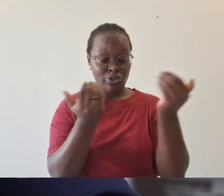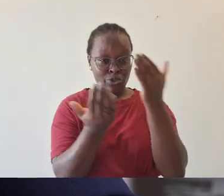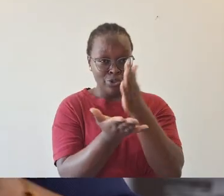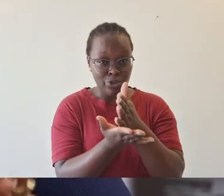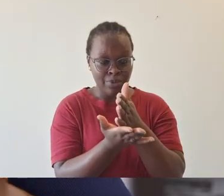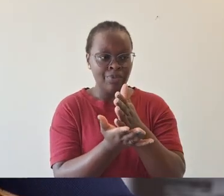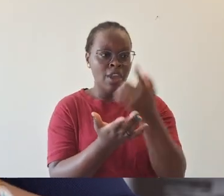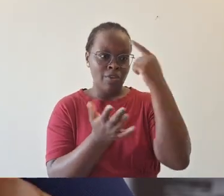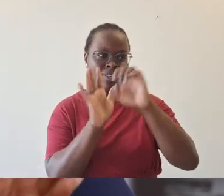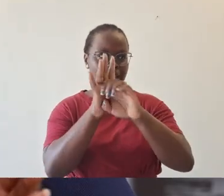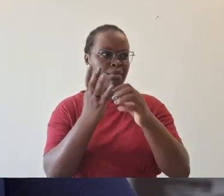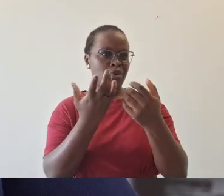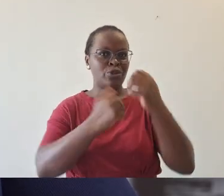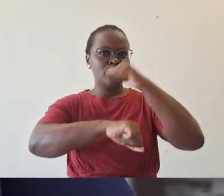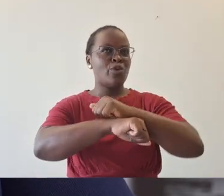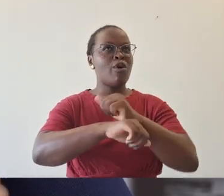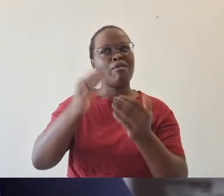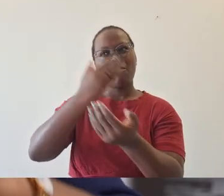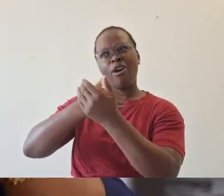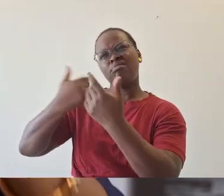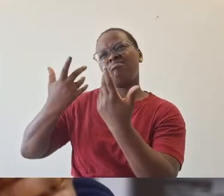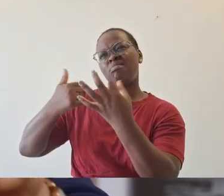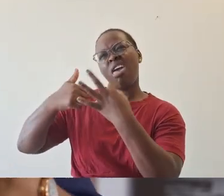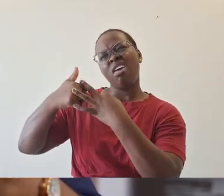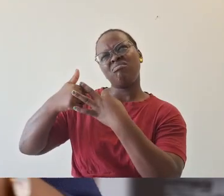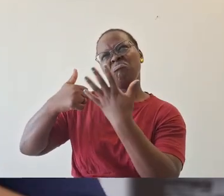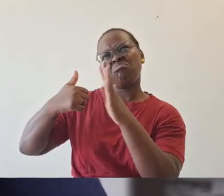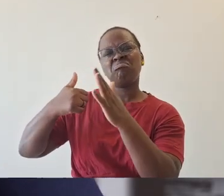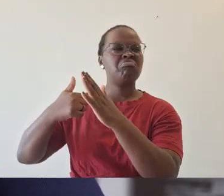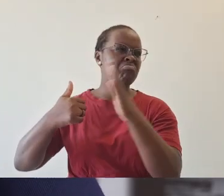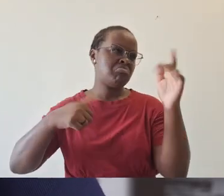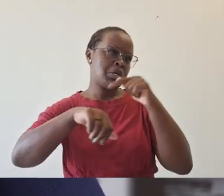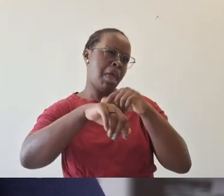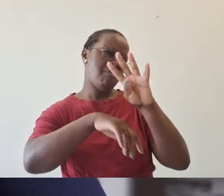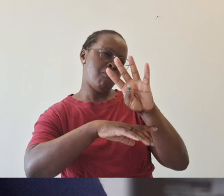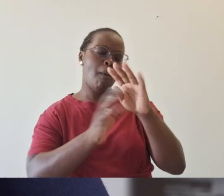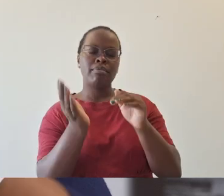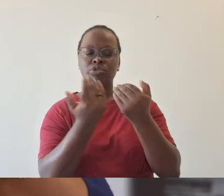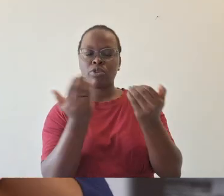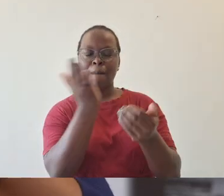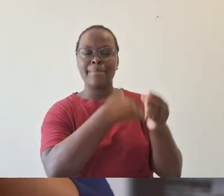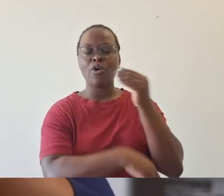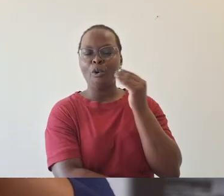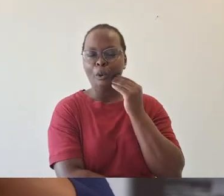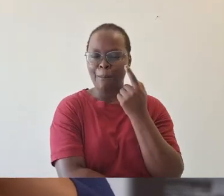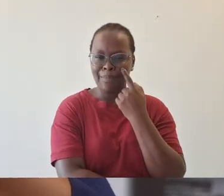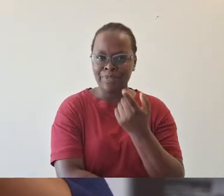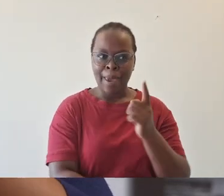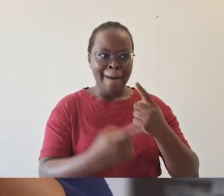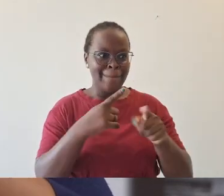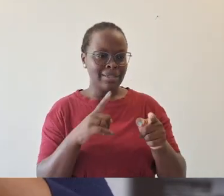in terms of hours, it's actually the teacher, right? Because you take your child to school by 8 o'clock. But there's an intimacy